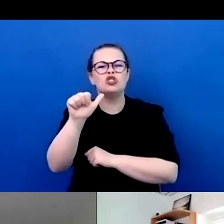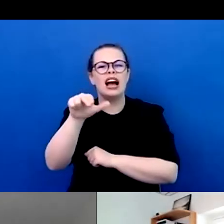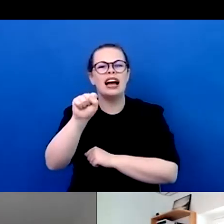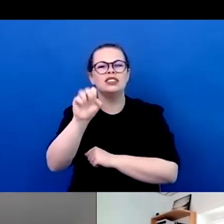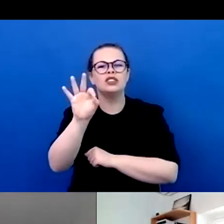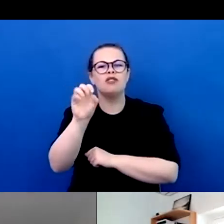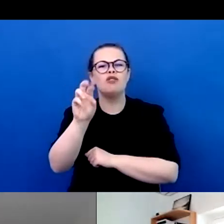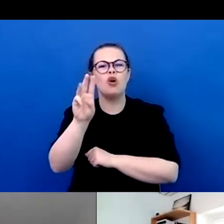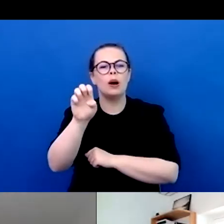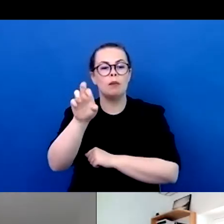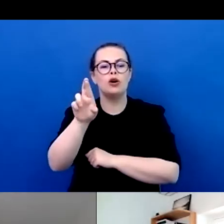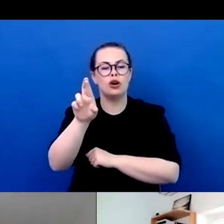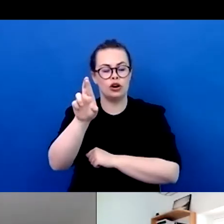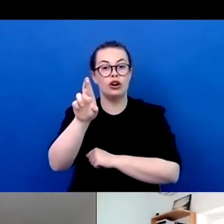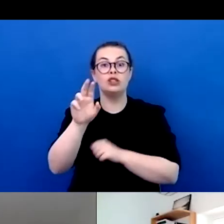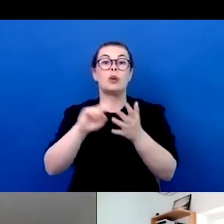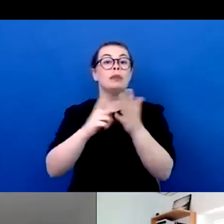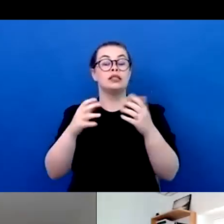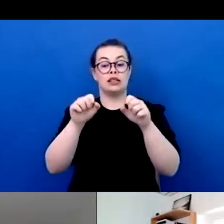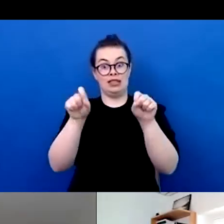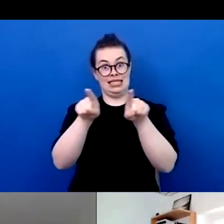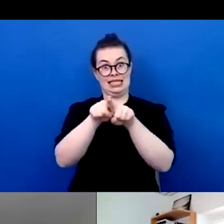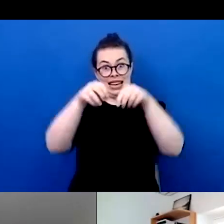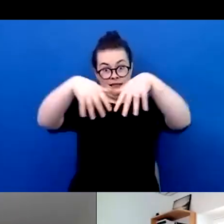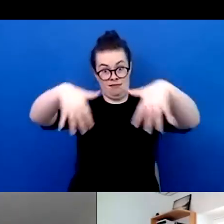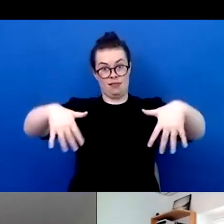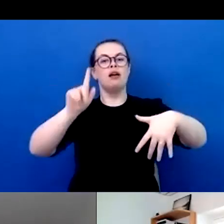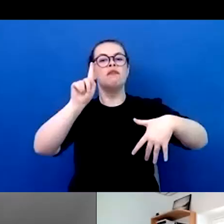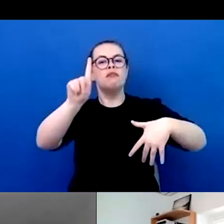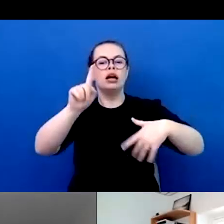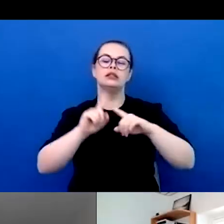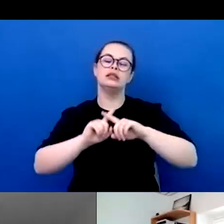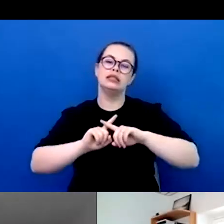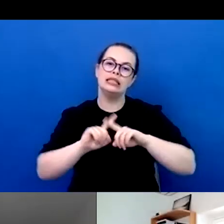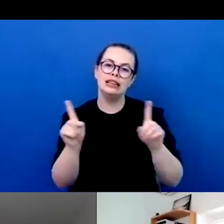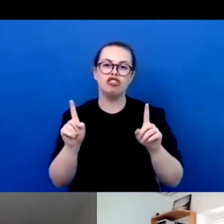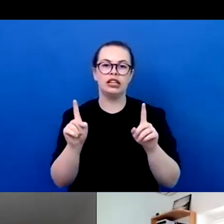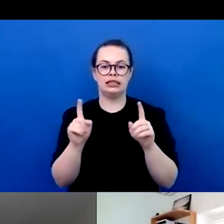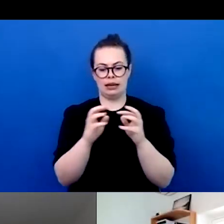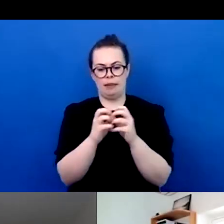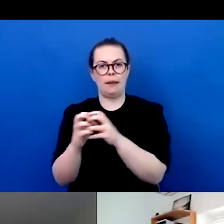the same architecture, but effectively different algorithms that will